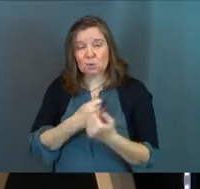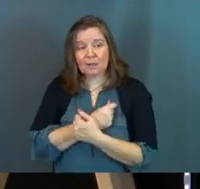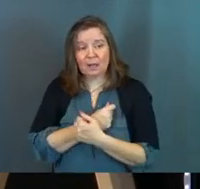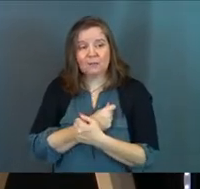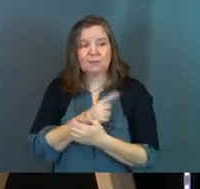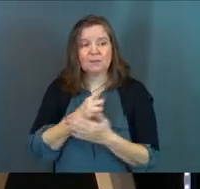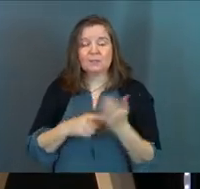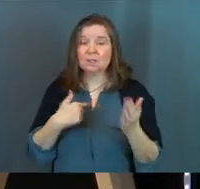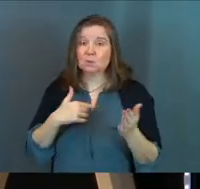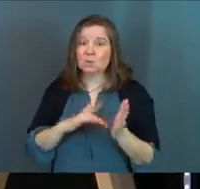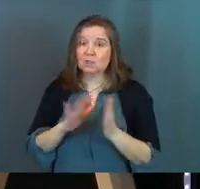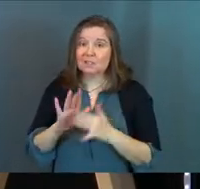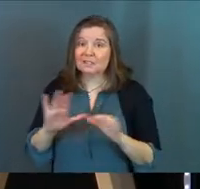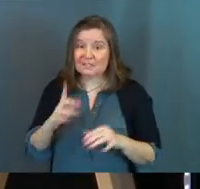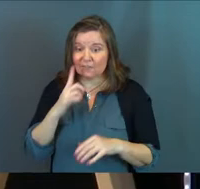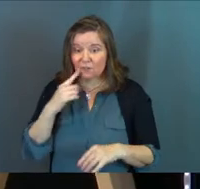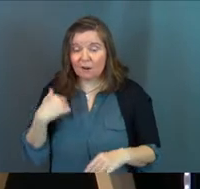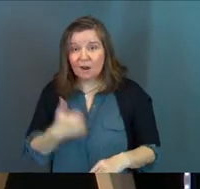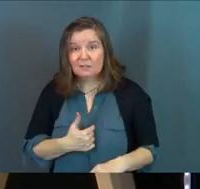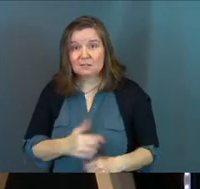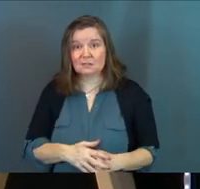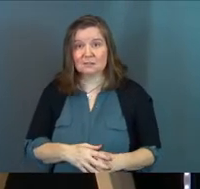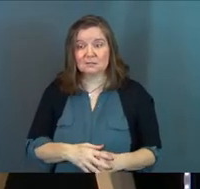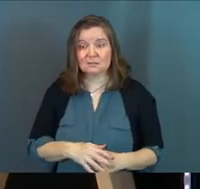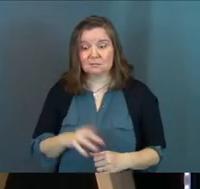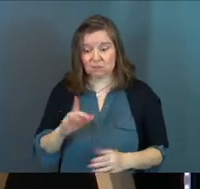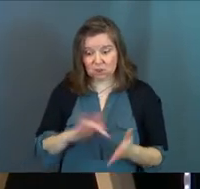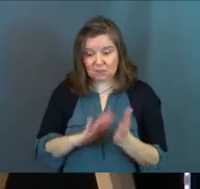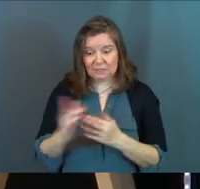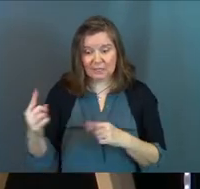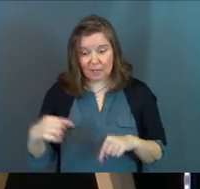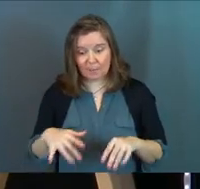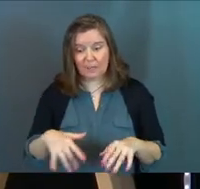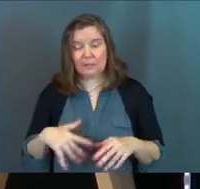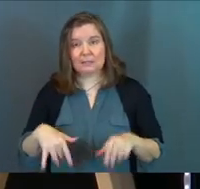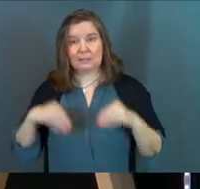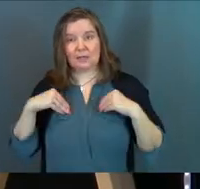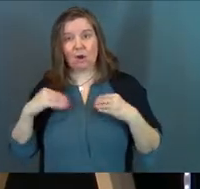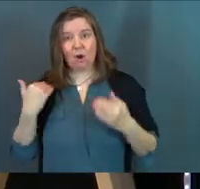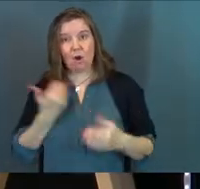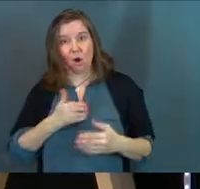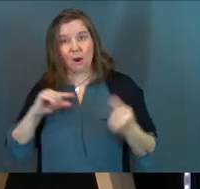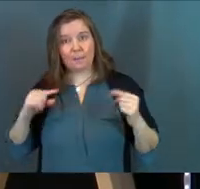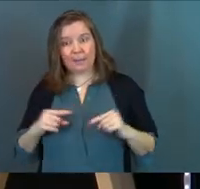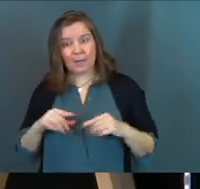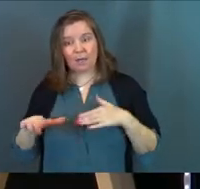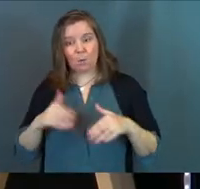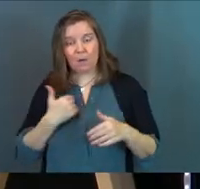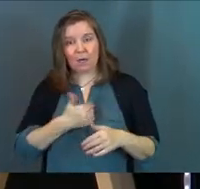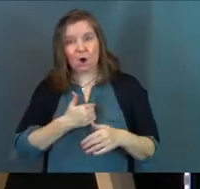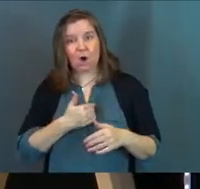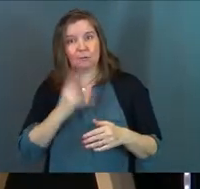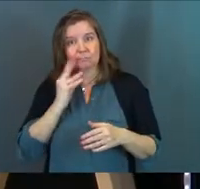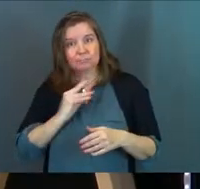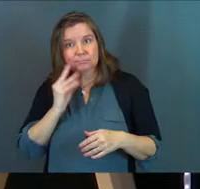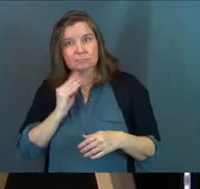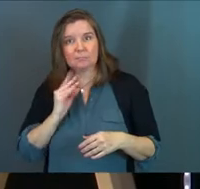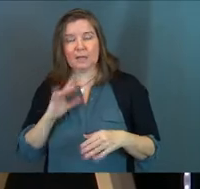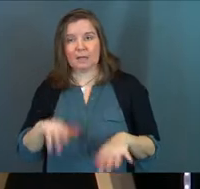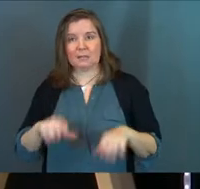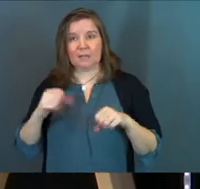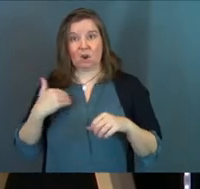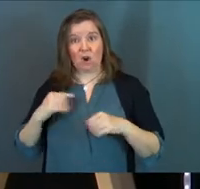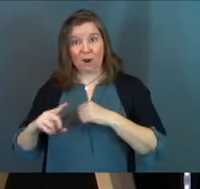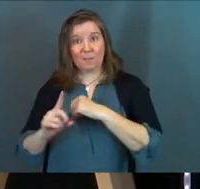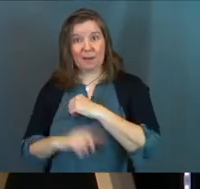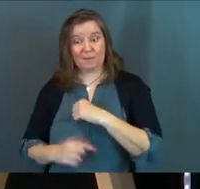love, isn't this what Jesus did for us? Didn't Jesus come and take on our pain and walk in our shoes and even take